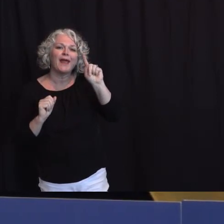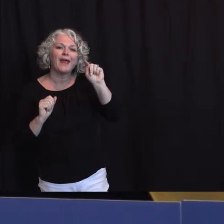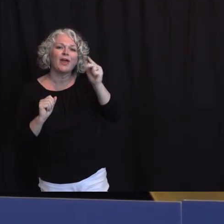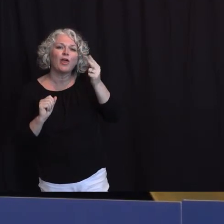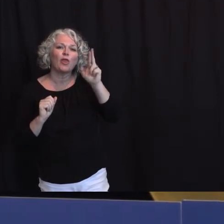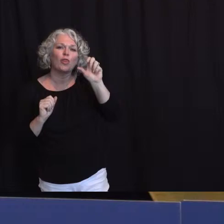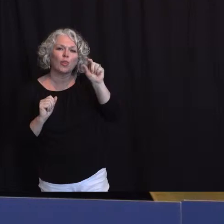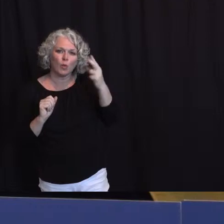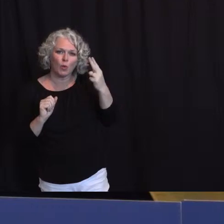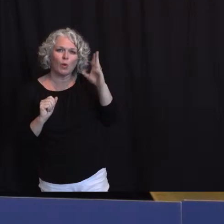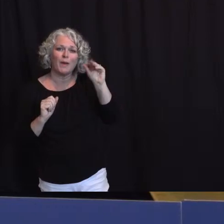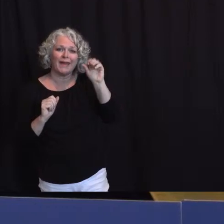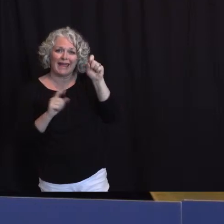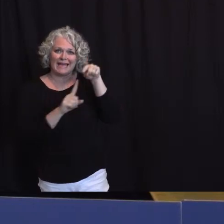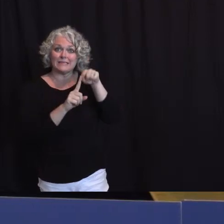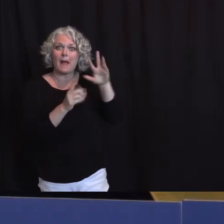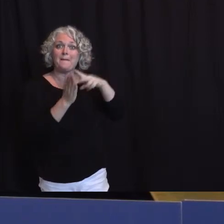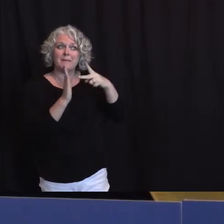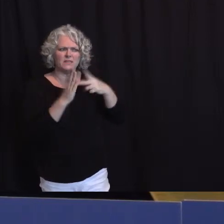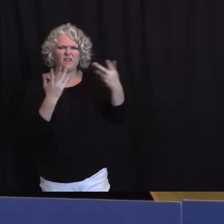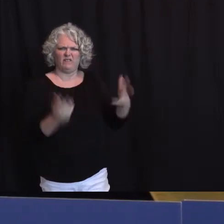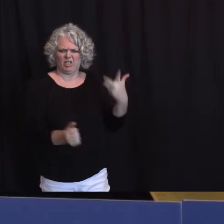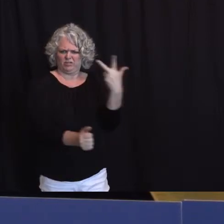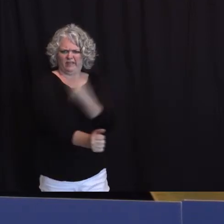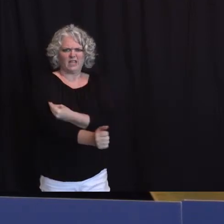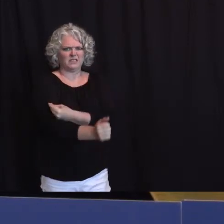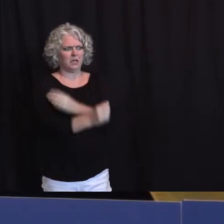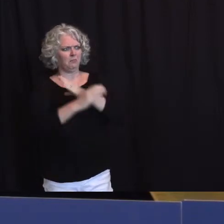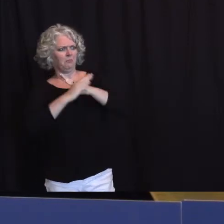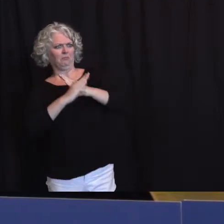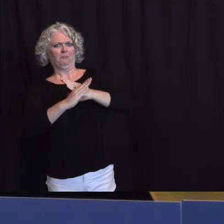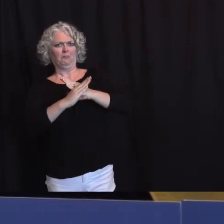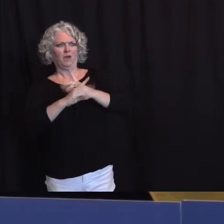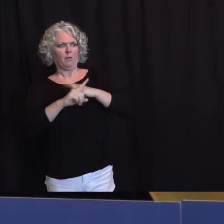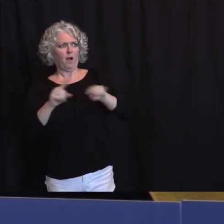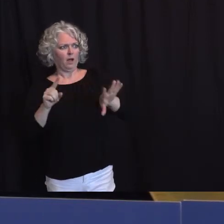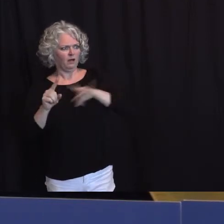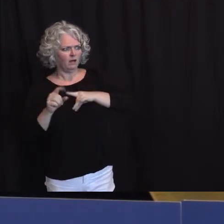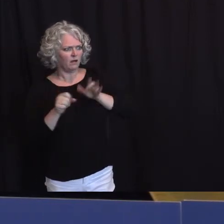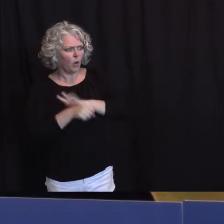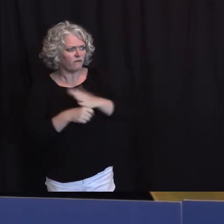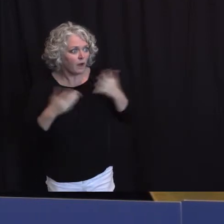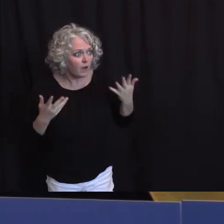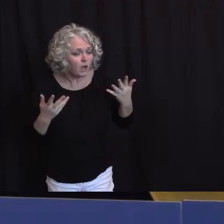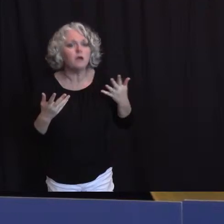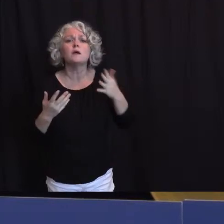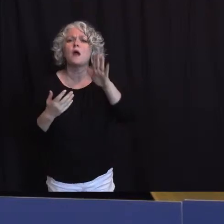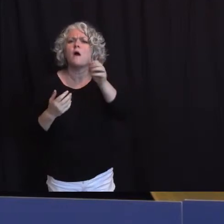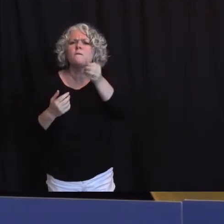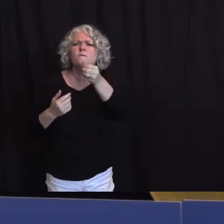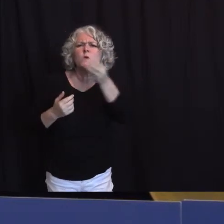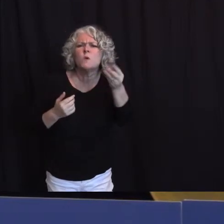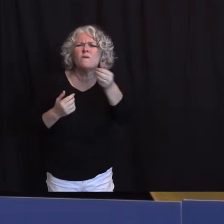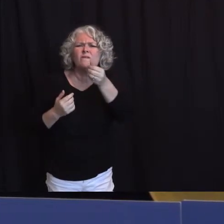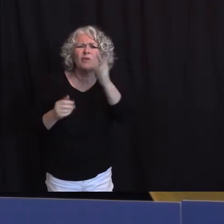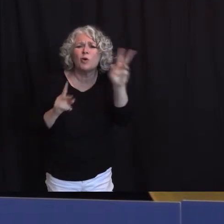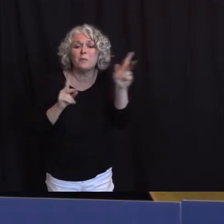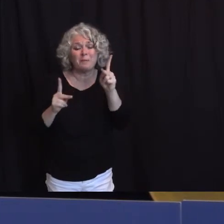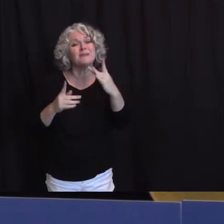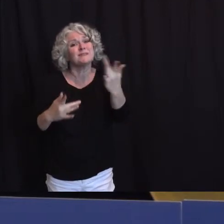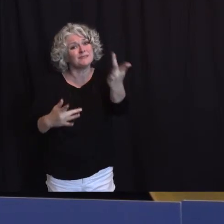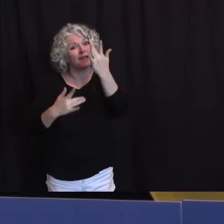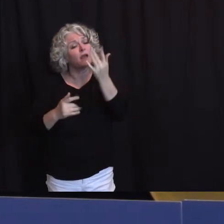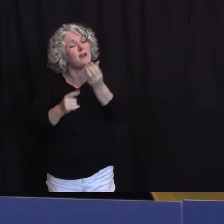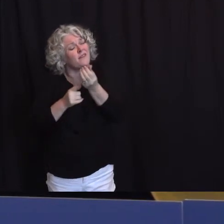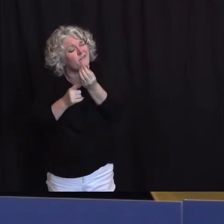well. So that's why the current public health priority from the CDC level, as well as